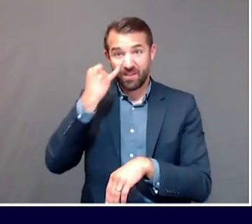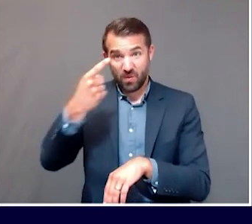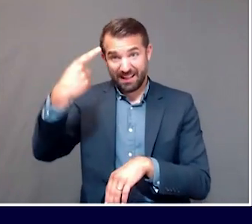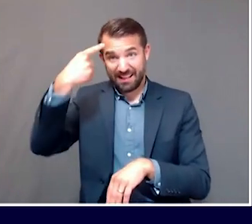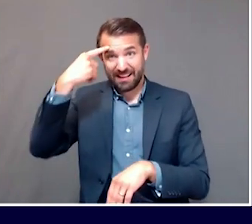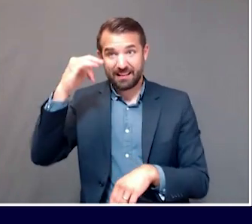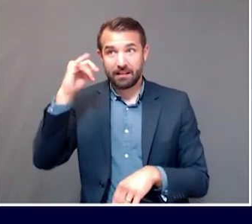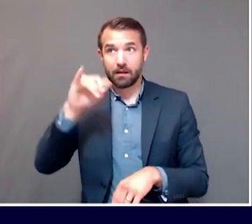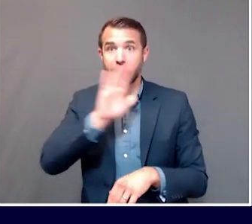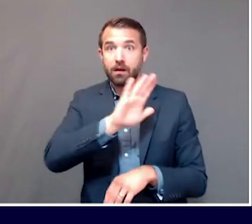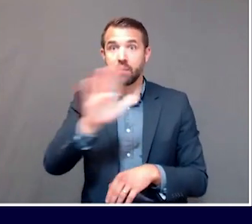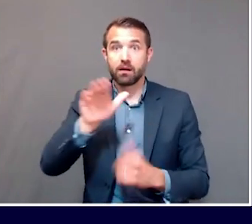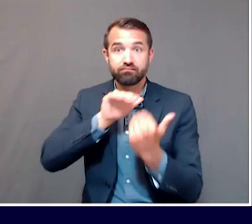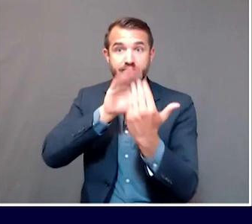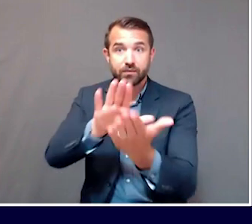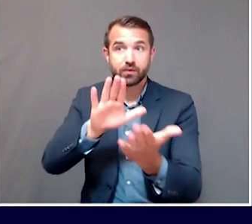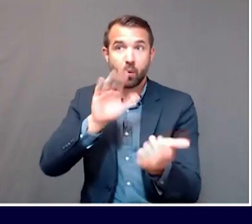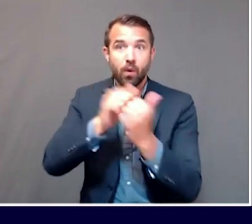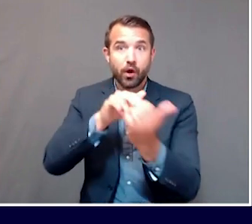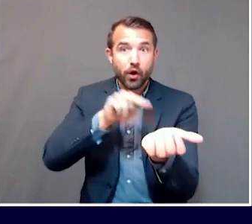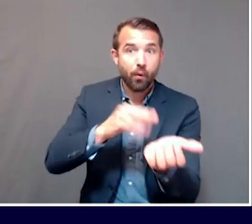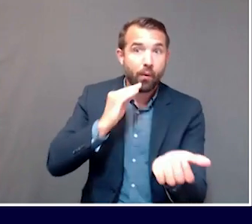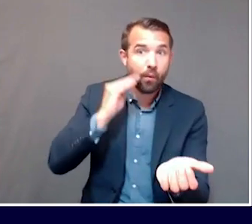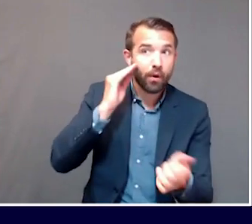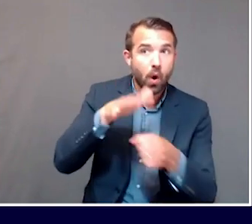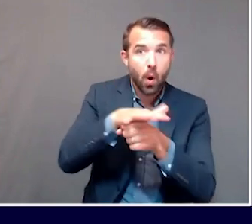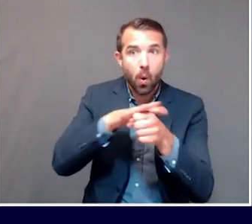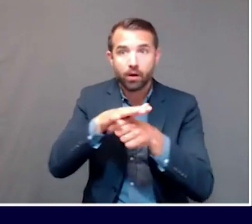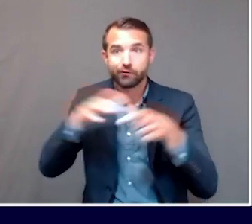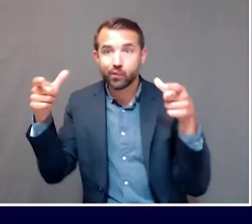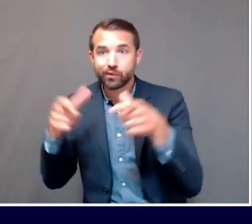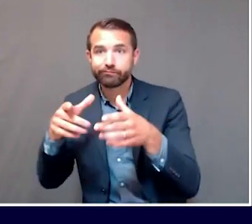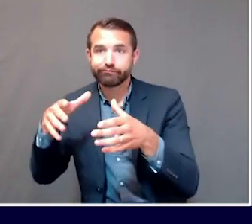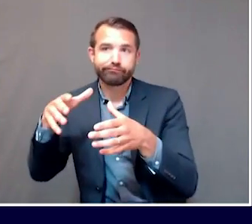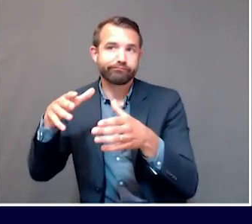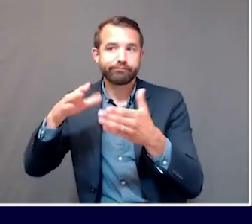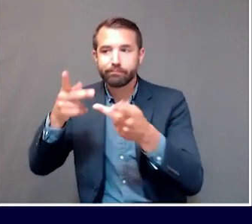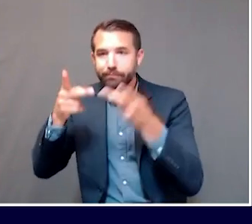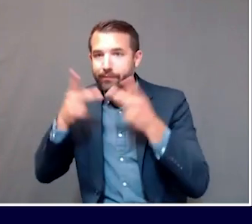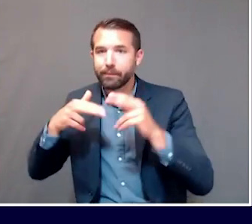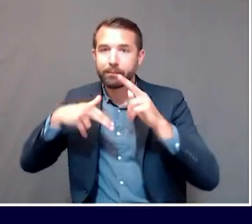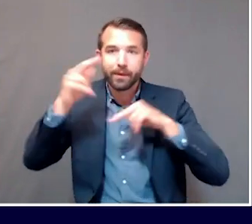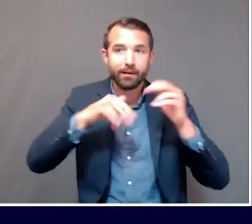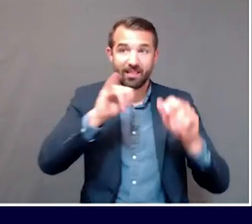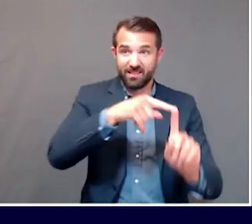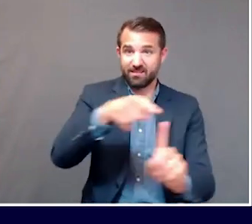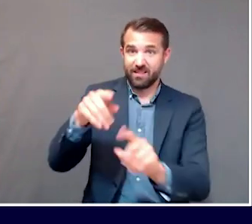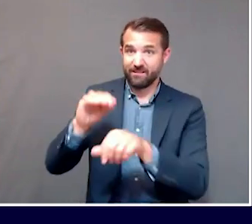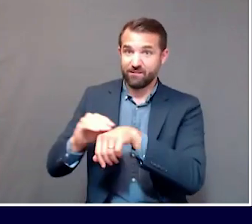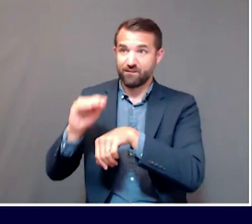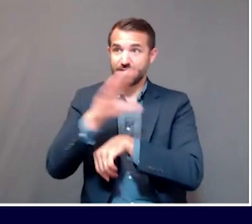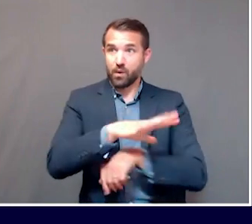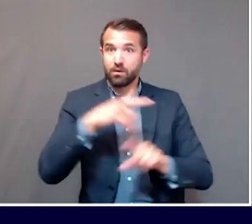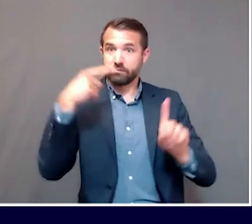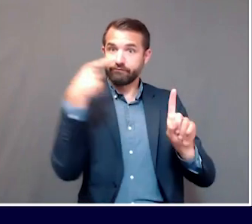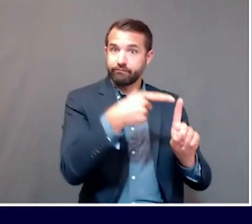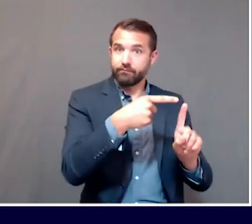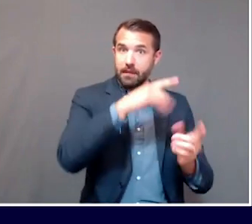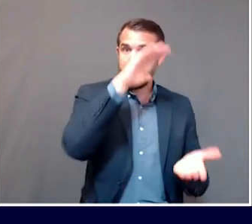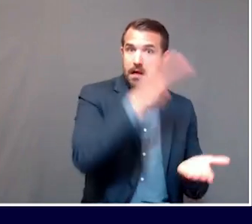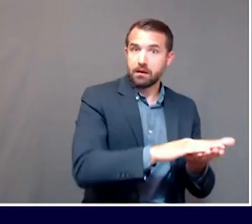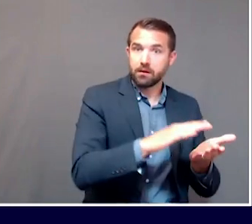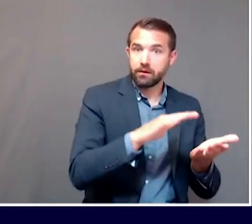if there's been some other positive development to keep the virus out of these congregate care facilities.